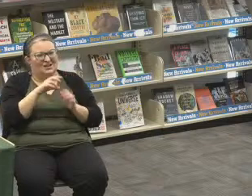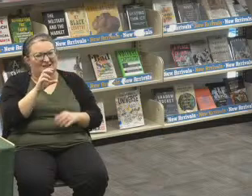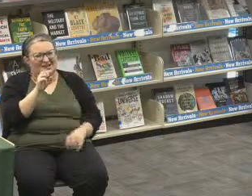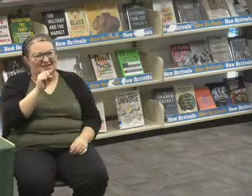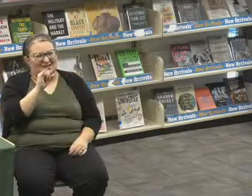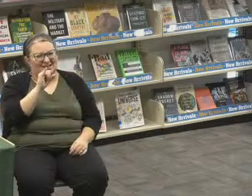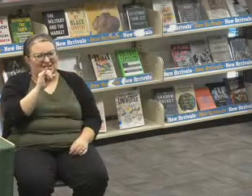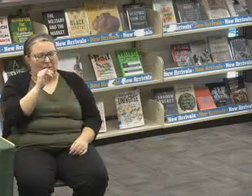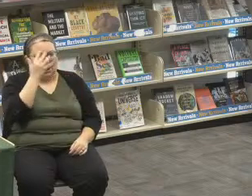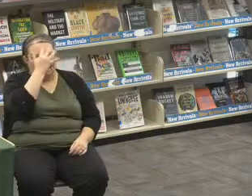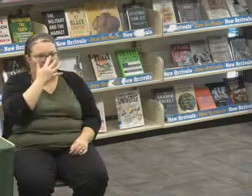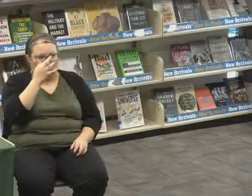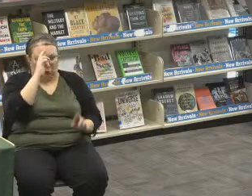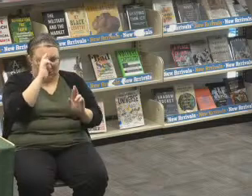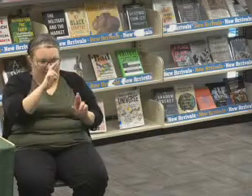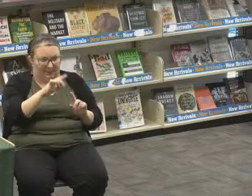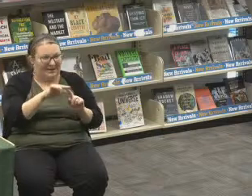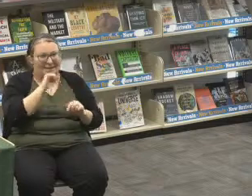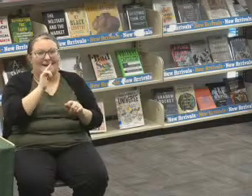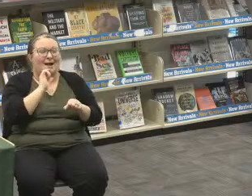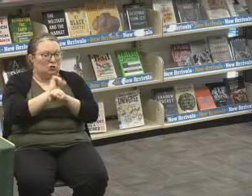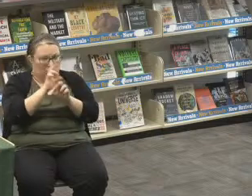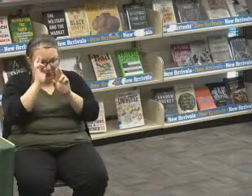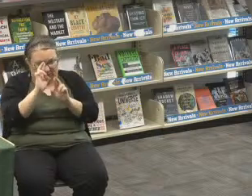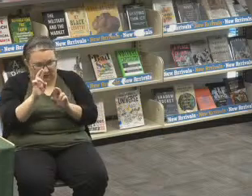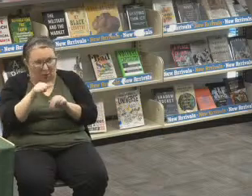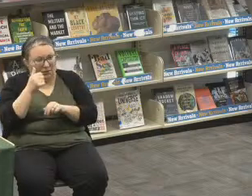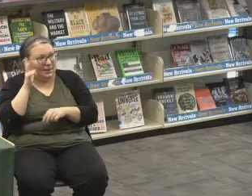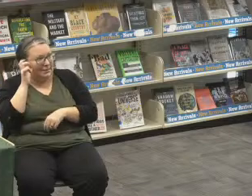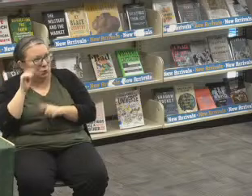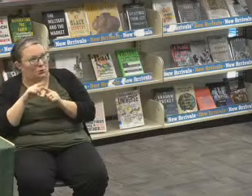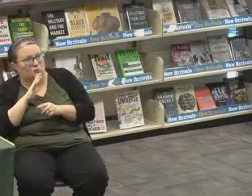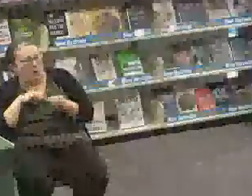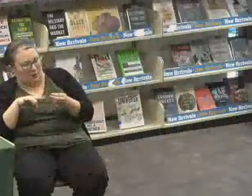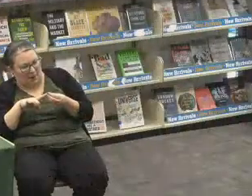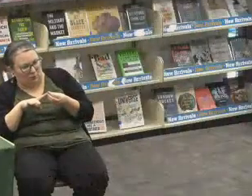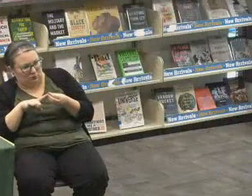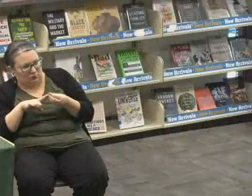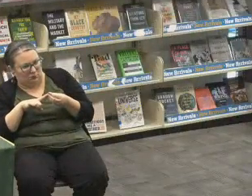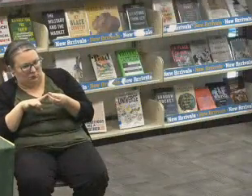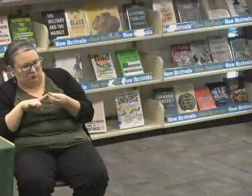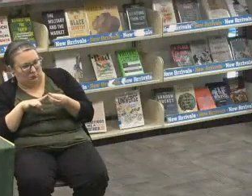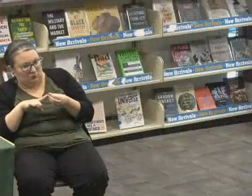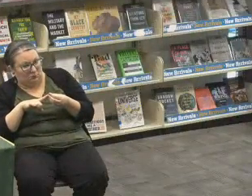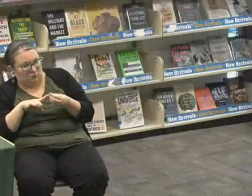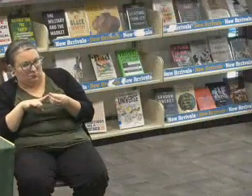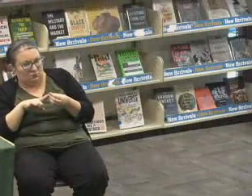showing the appearance of respect, but not actually respecting you. The other one is listening to what you're talking about.